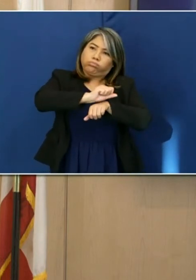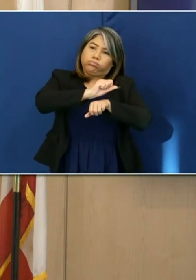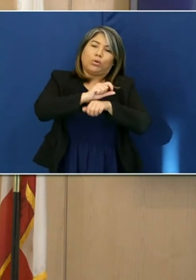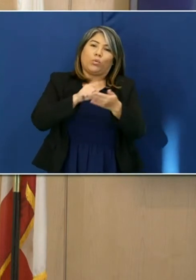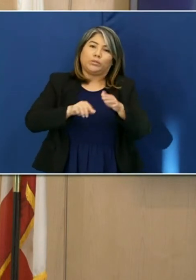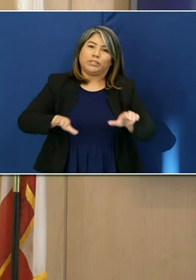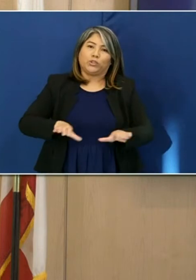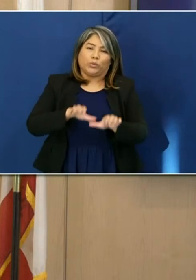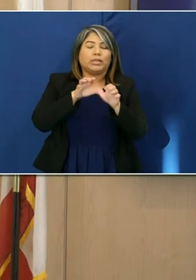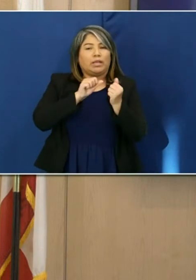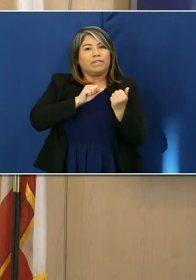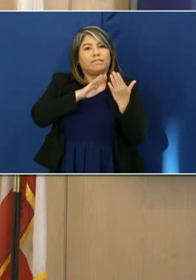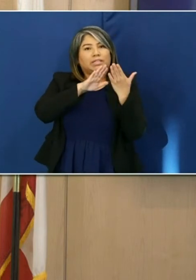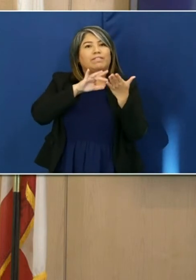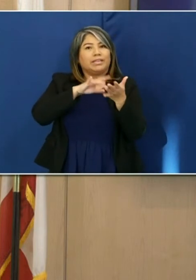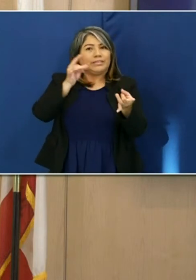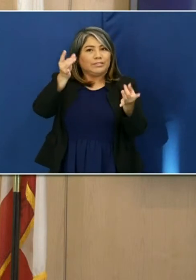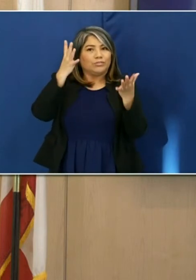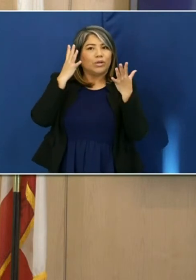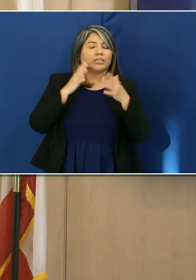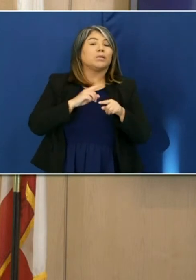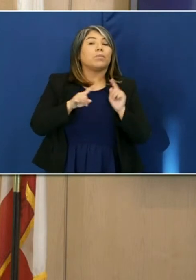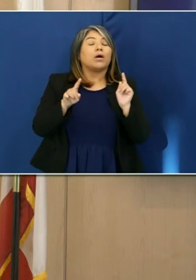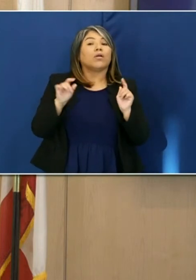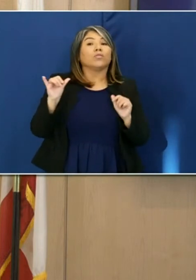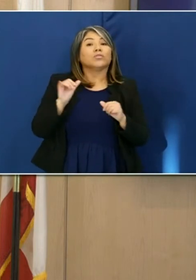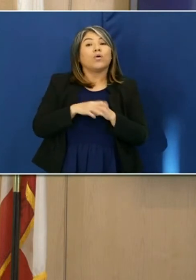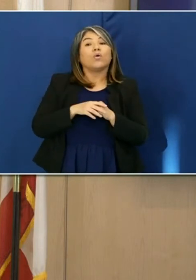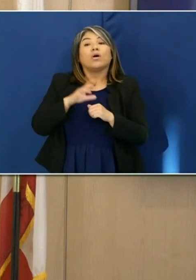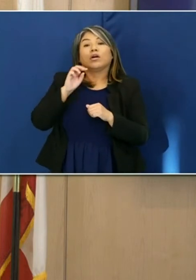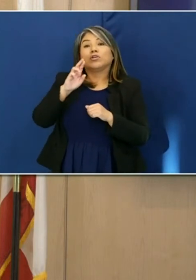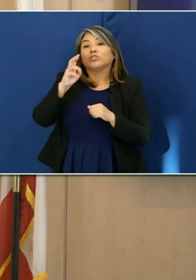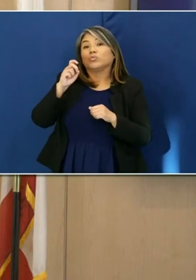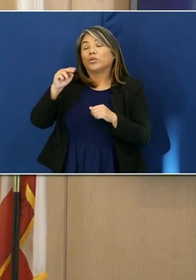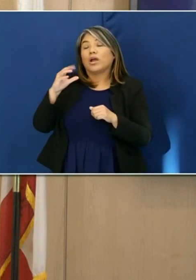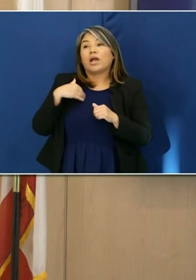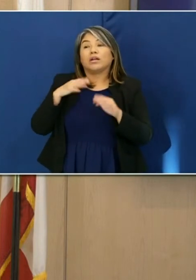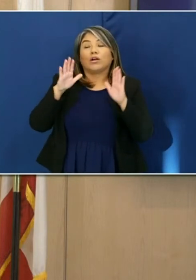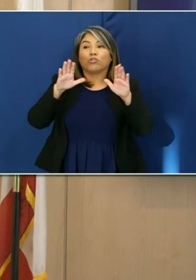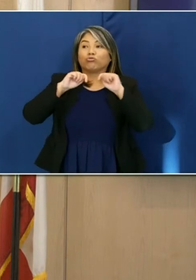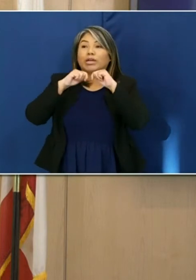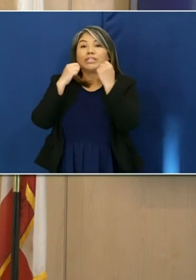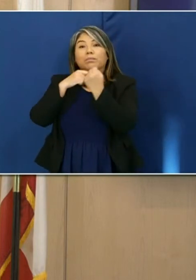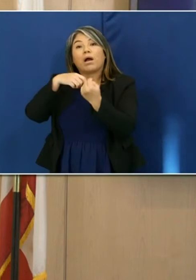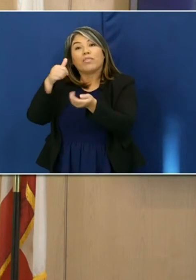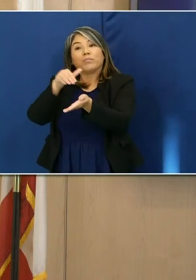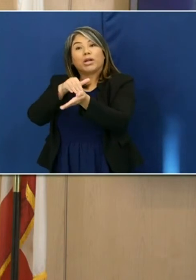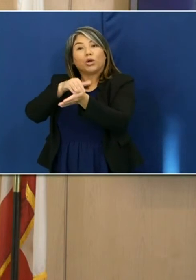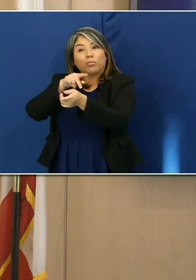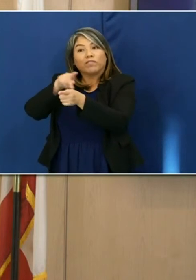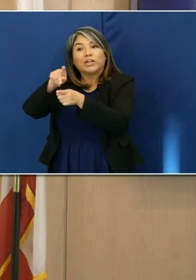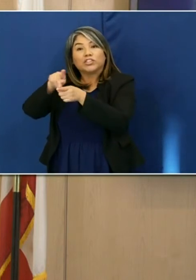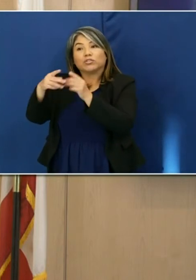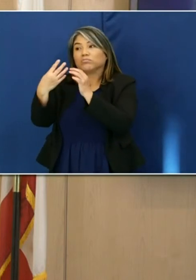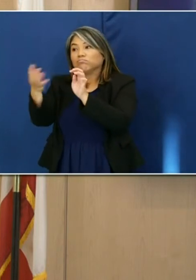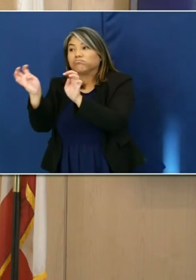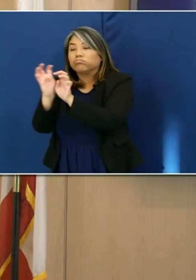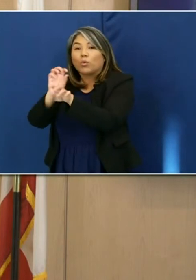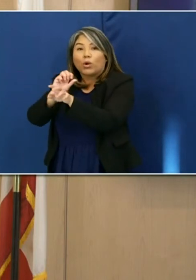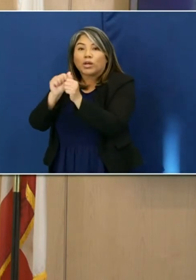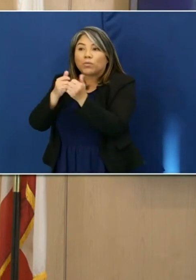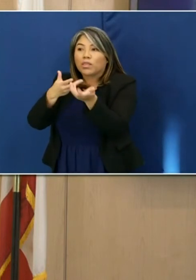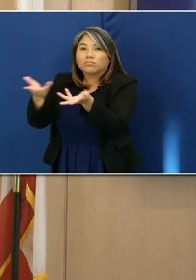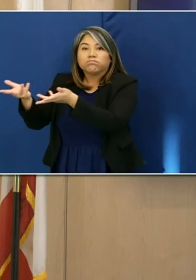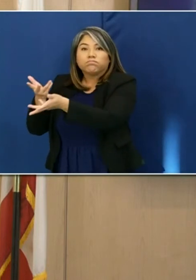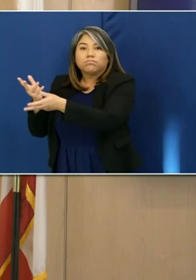been doing in the face of this tragedy, but she has absolutely had a great team of other medical professionals that she's been working